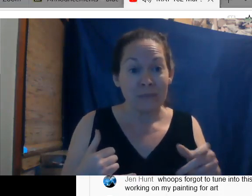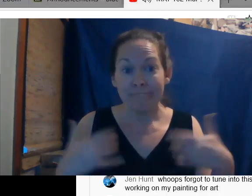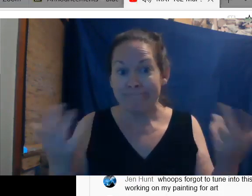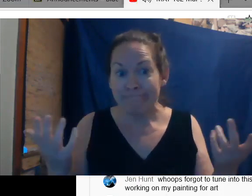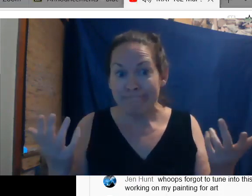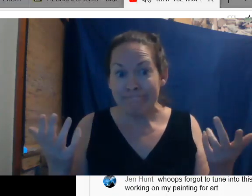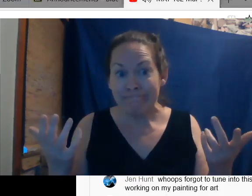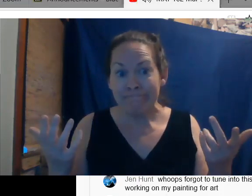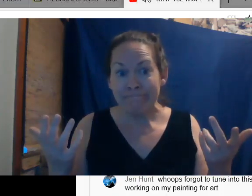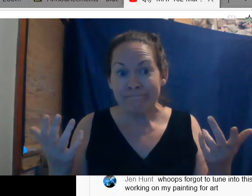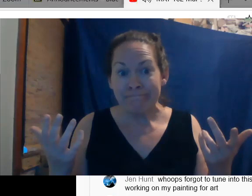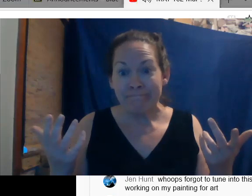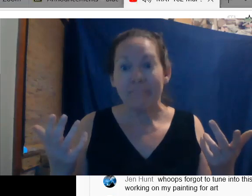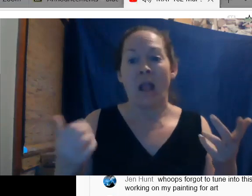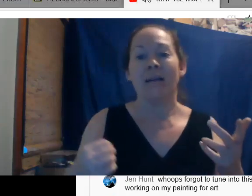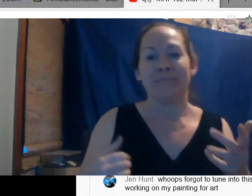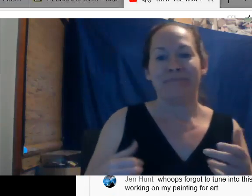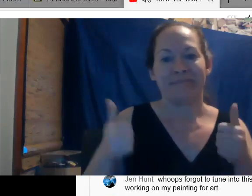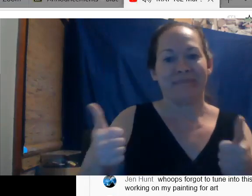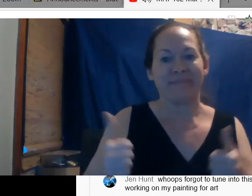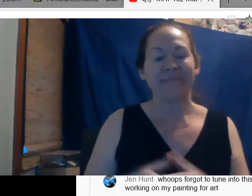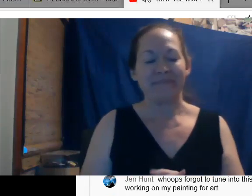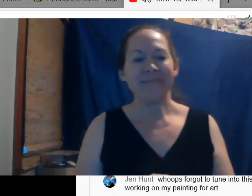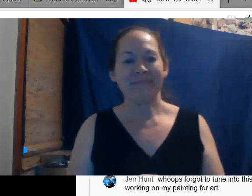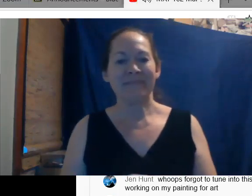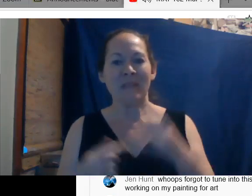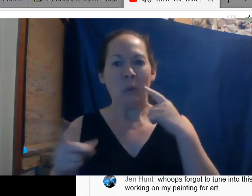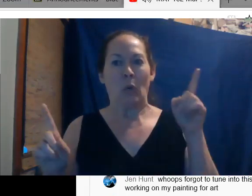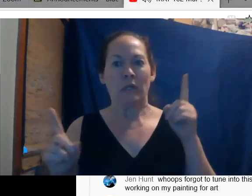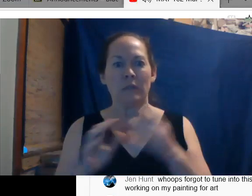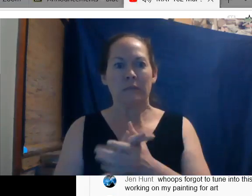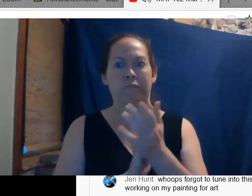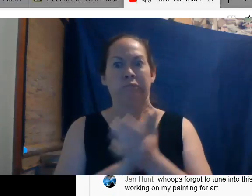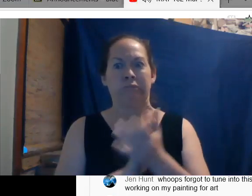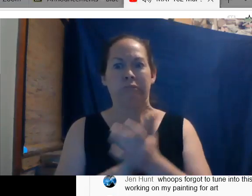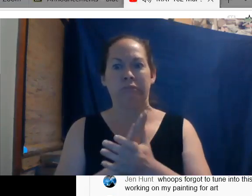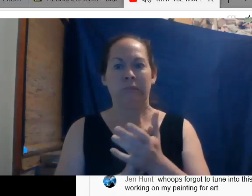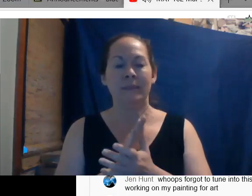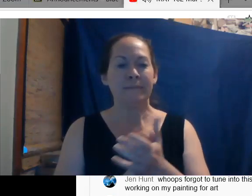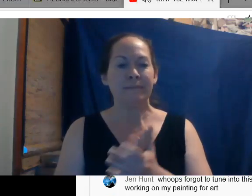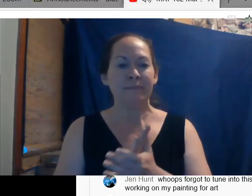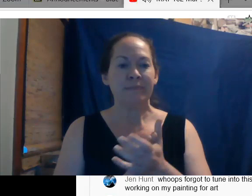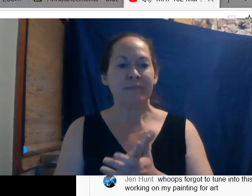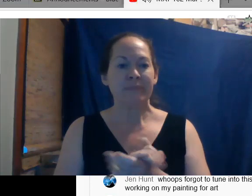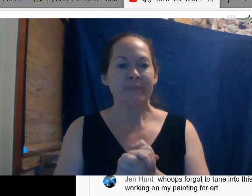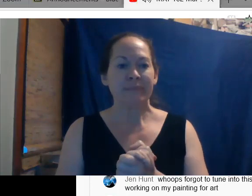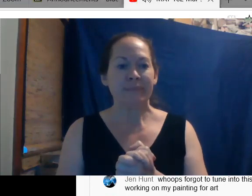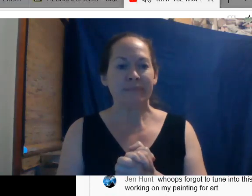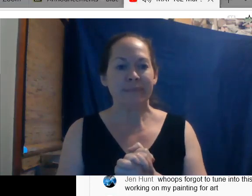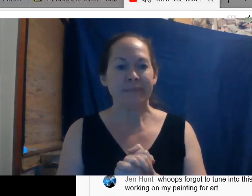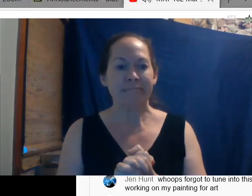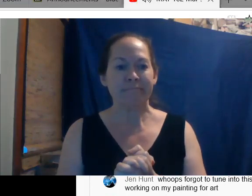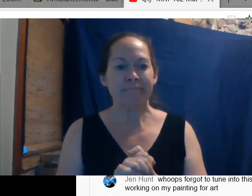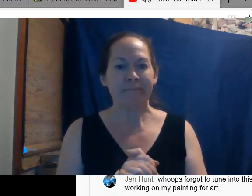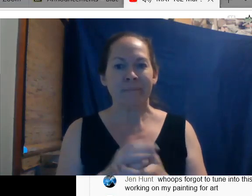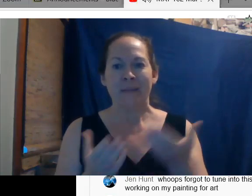Yep, okay. And you should hear me talk shortly, Jim. There's about a 20-30 second delay. And if you came into the stream a little late, you